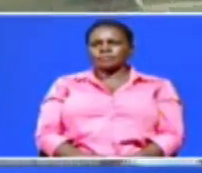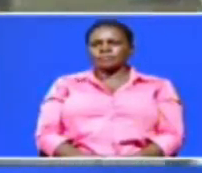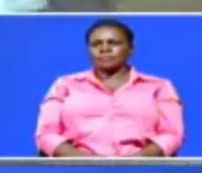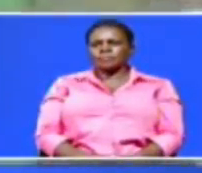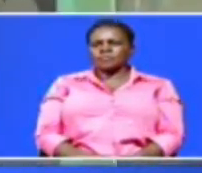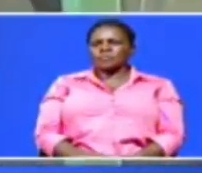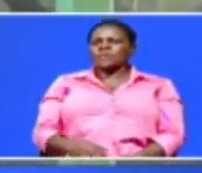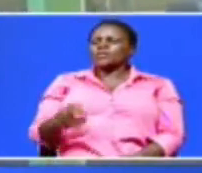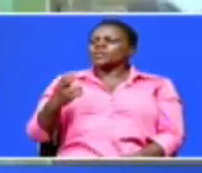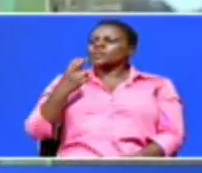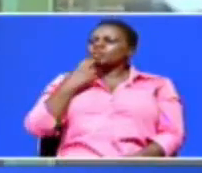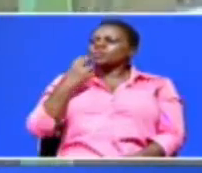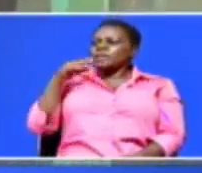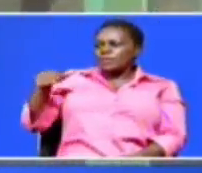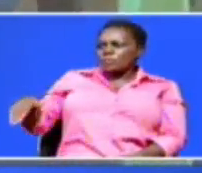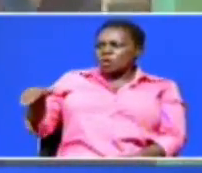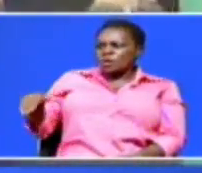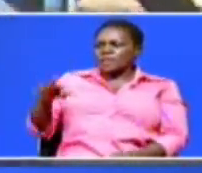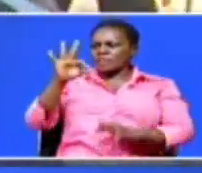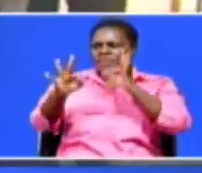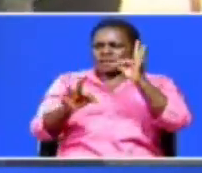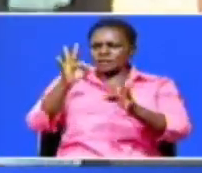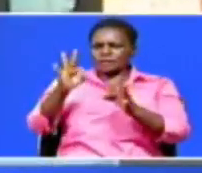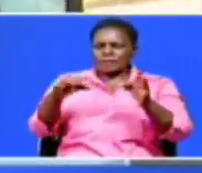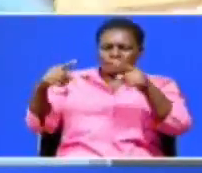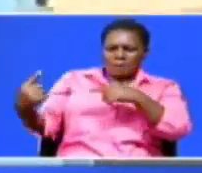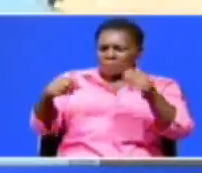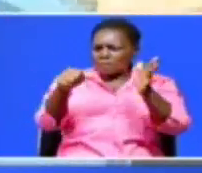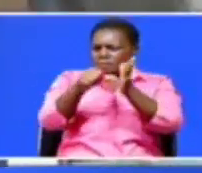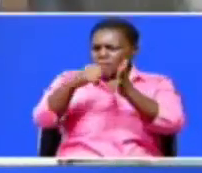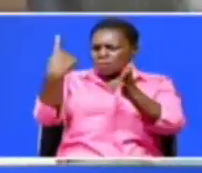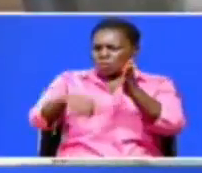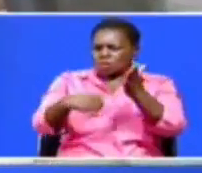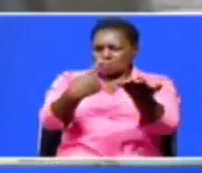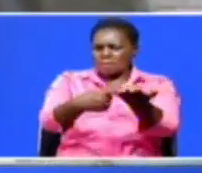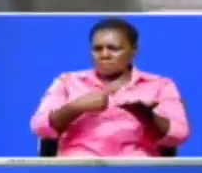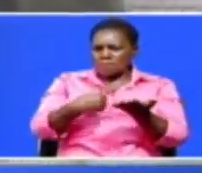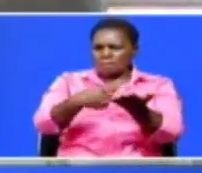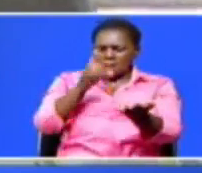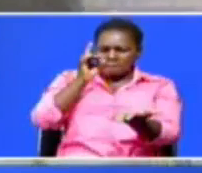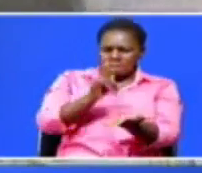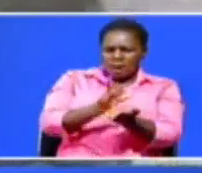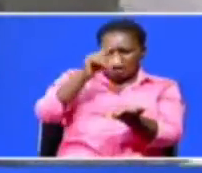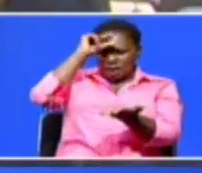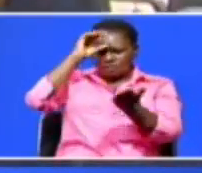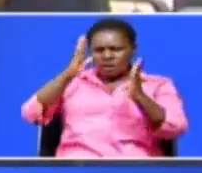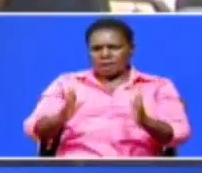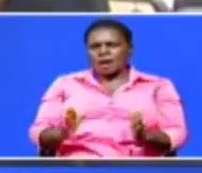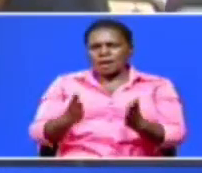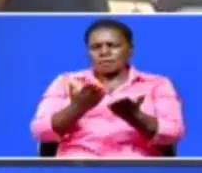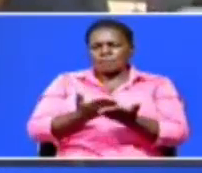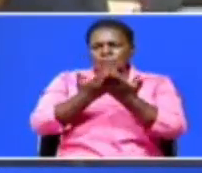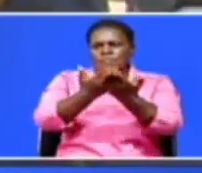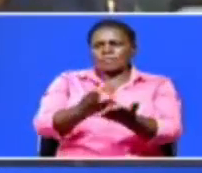Early Tuesday and the floor of the 33-member house witnessed a row. The bone of contention being the motion to kick out the governor, sponsored by Mutira